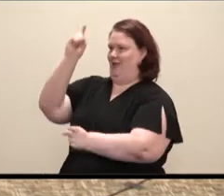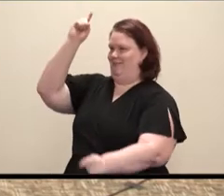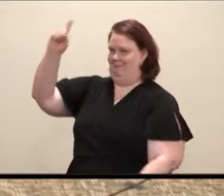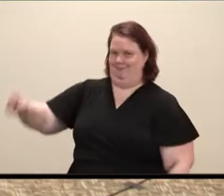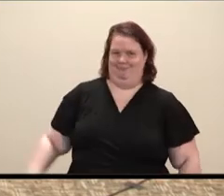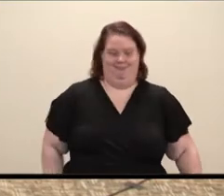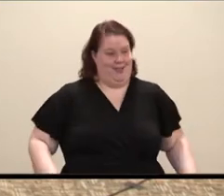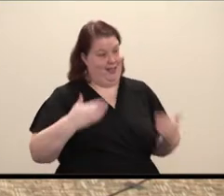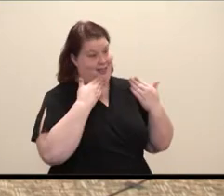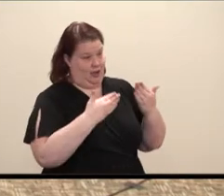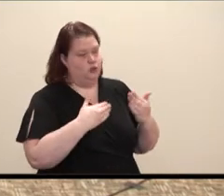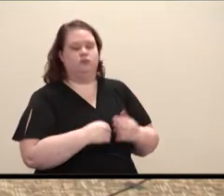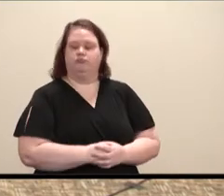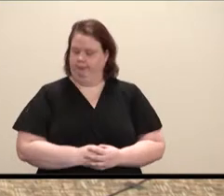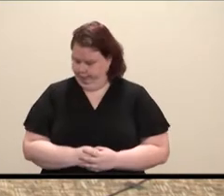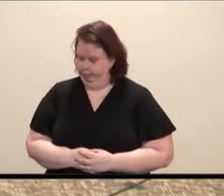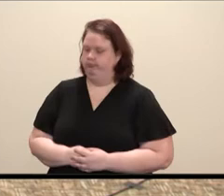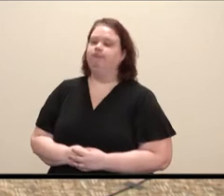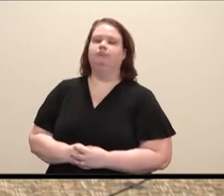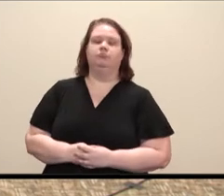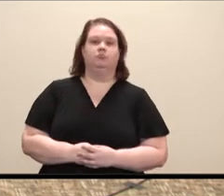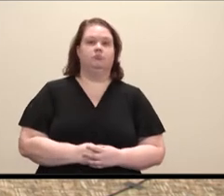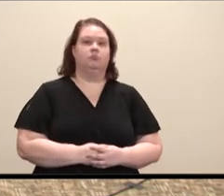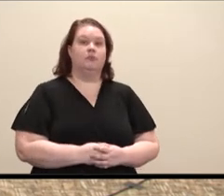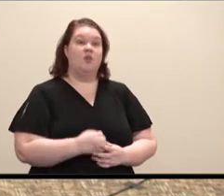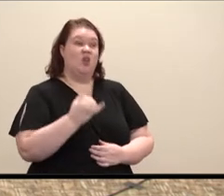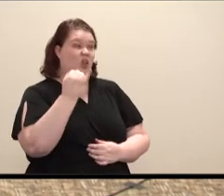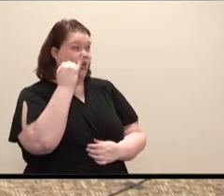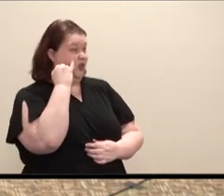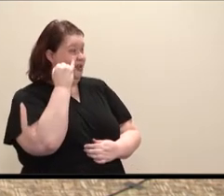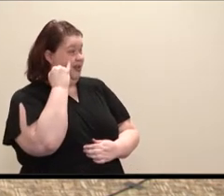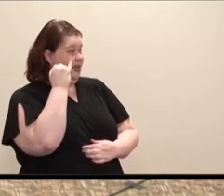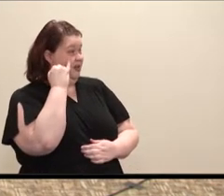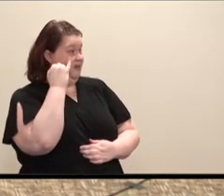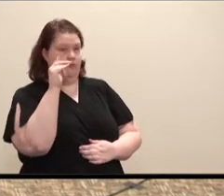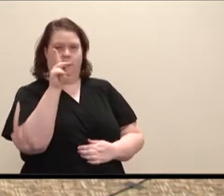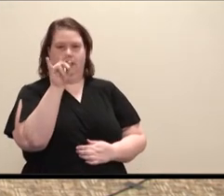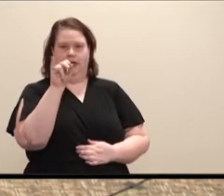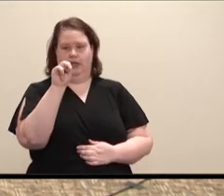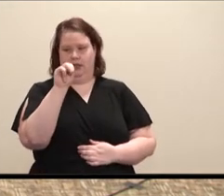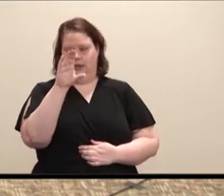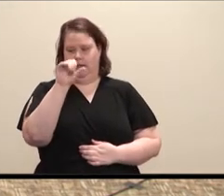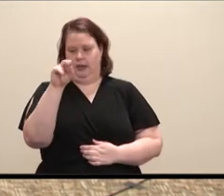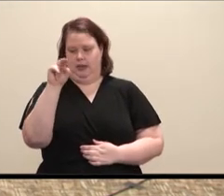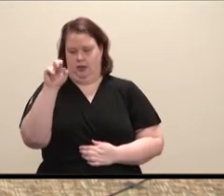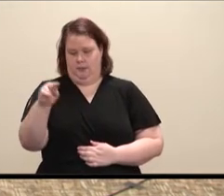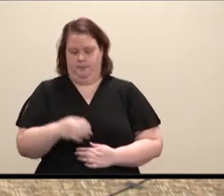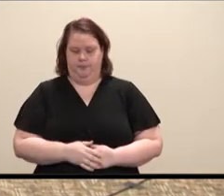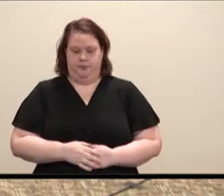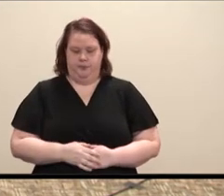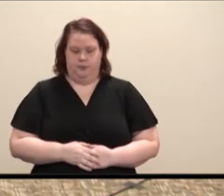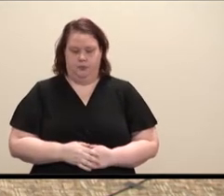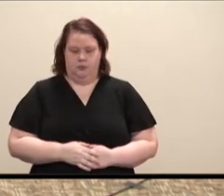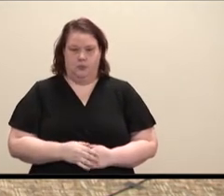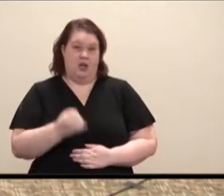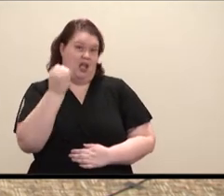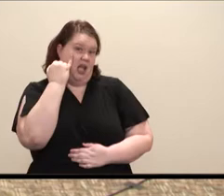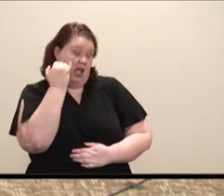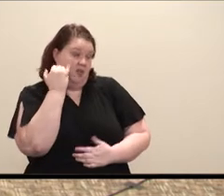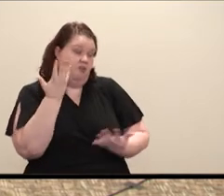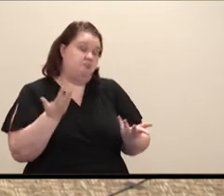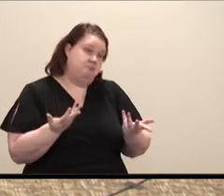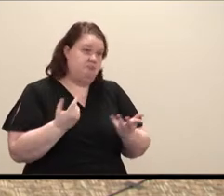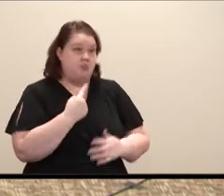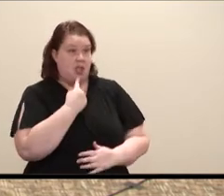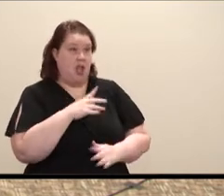Thank you. Yes, sir. So if we communicate, let's say we chose scenario